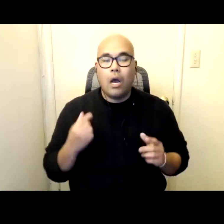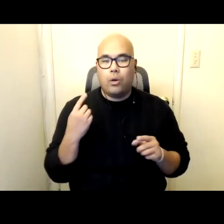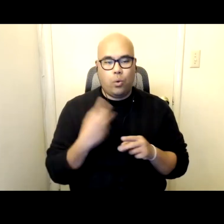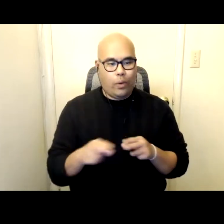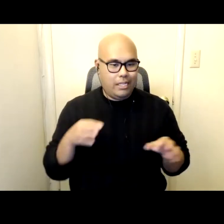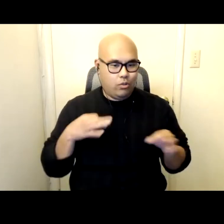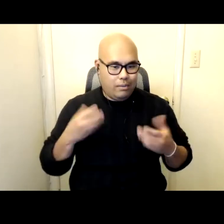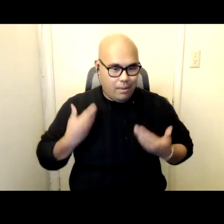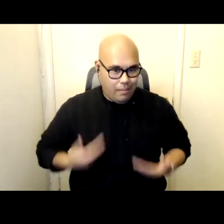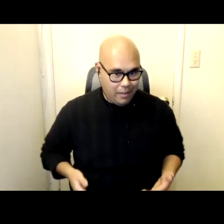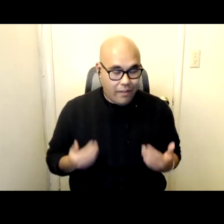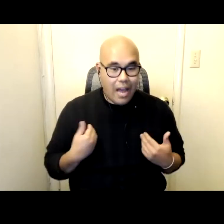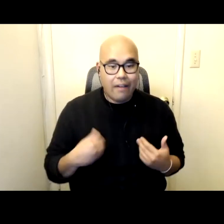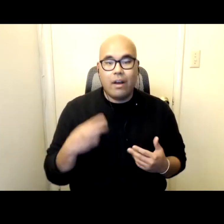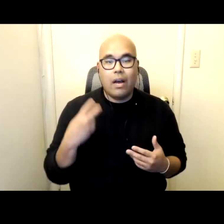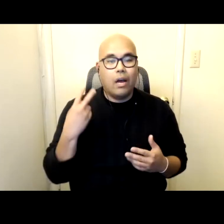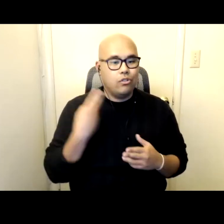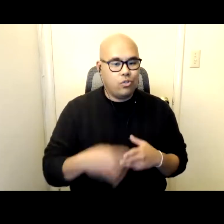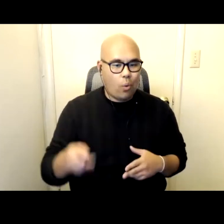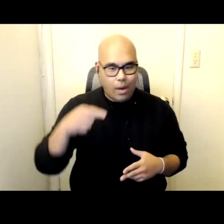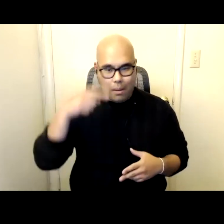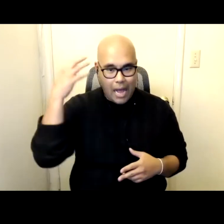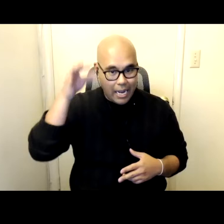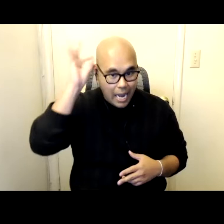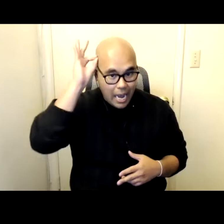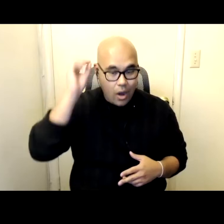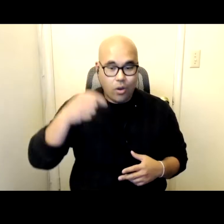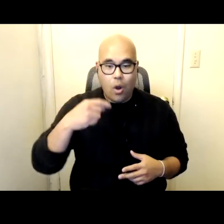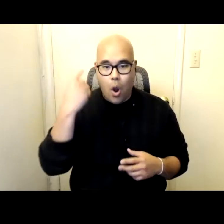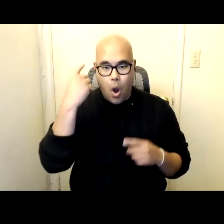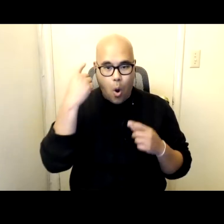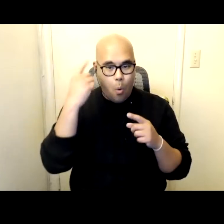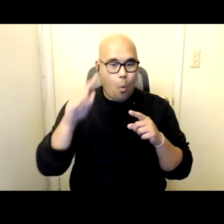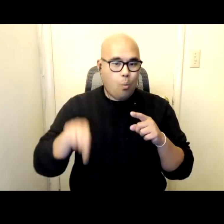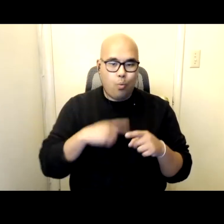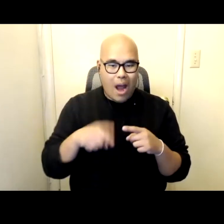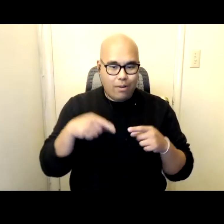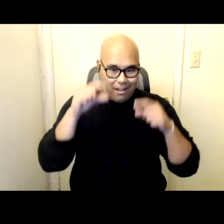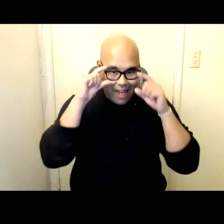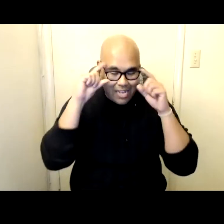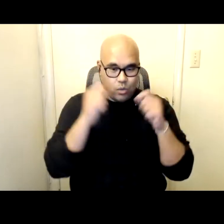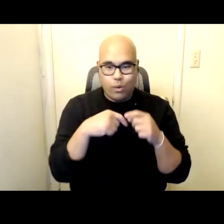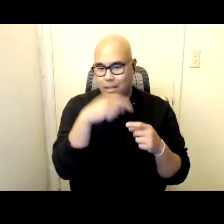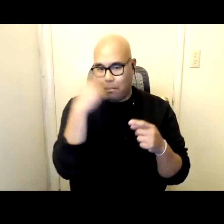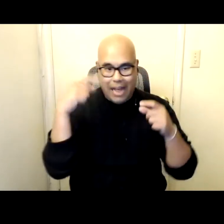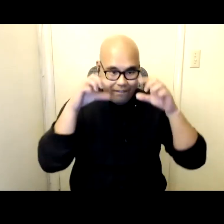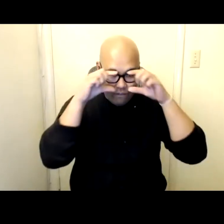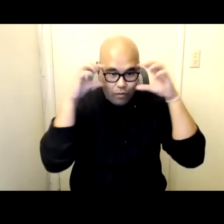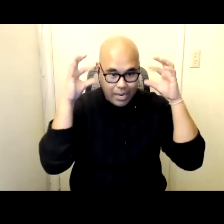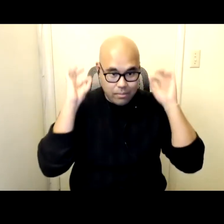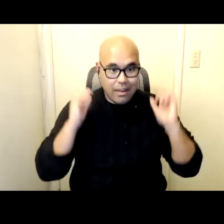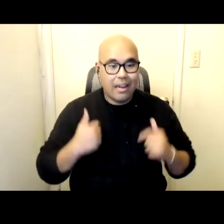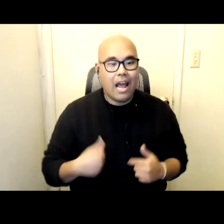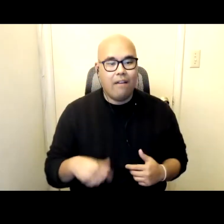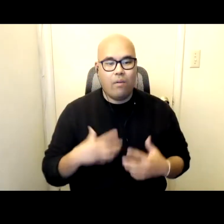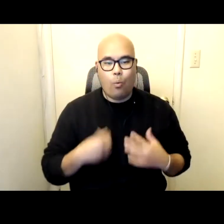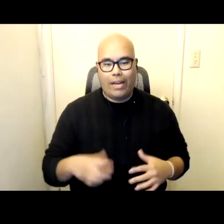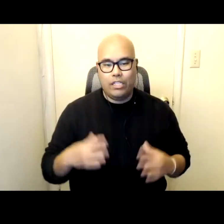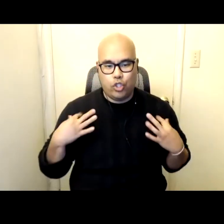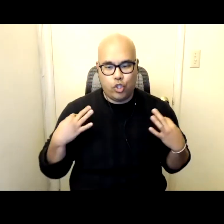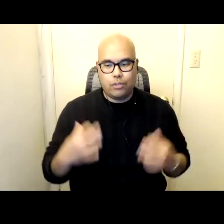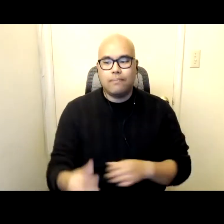of me. I have short black hair, round glasses with black frames, and I'm wearing a white